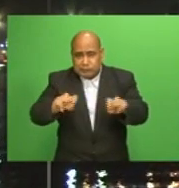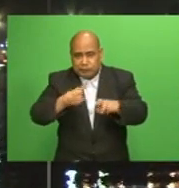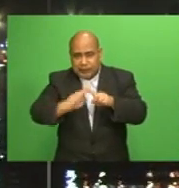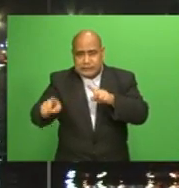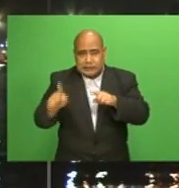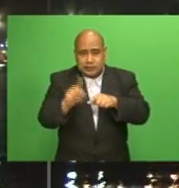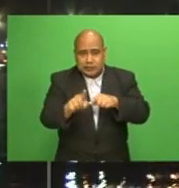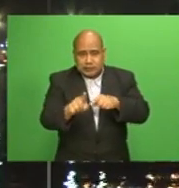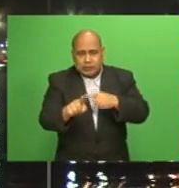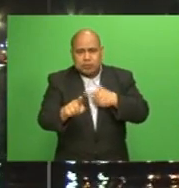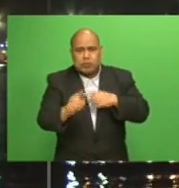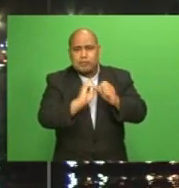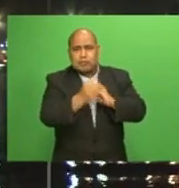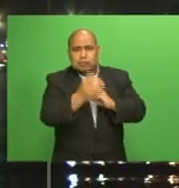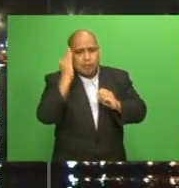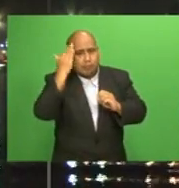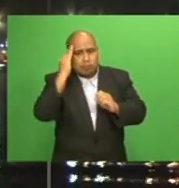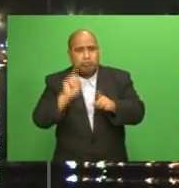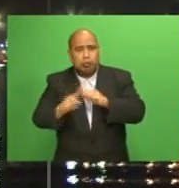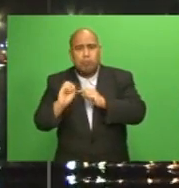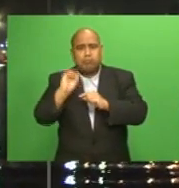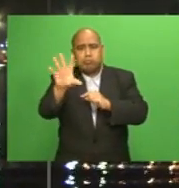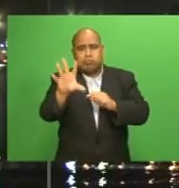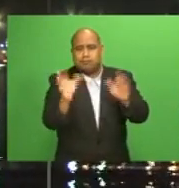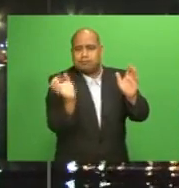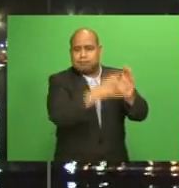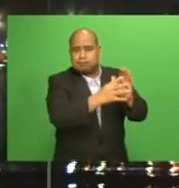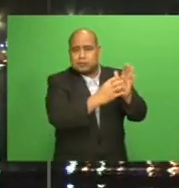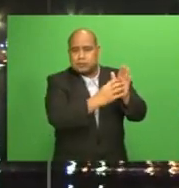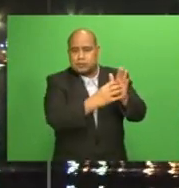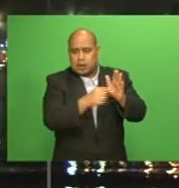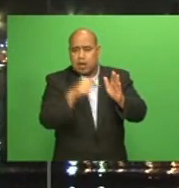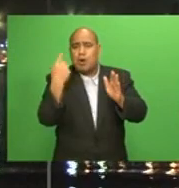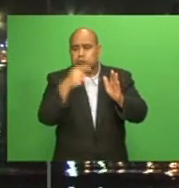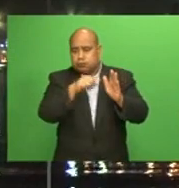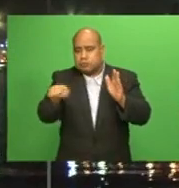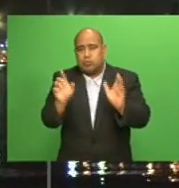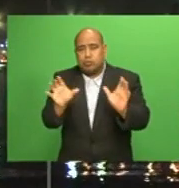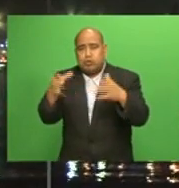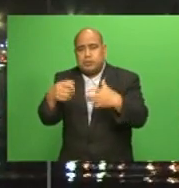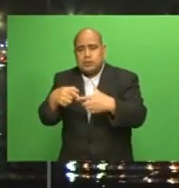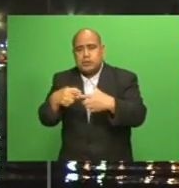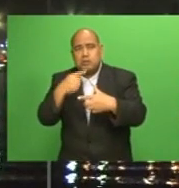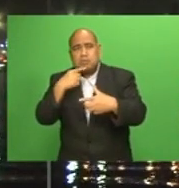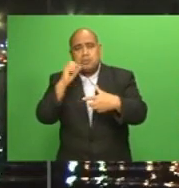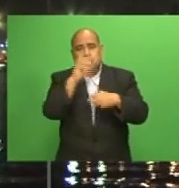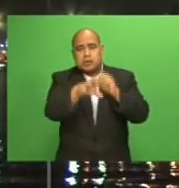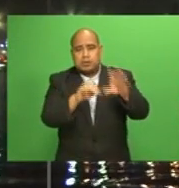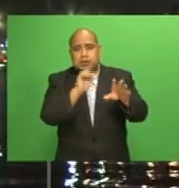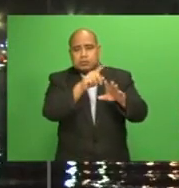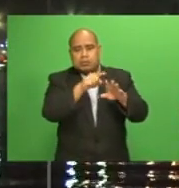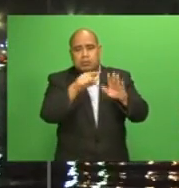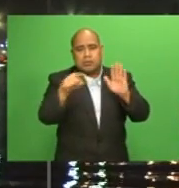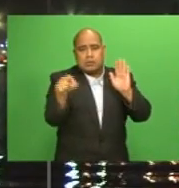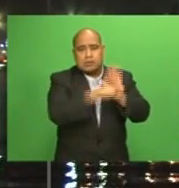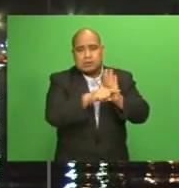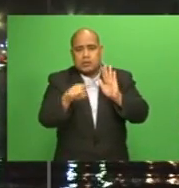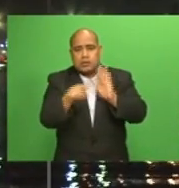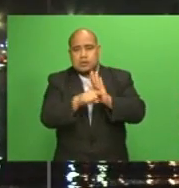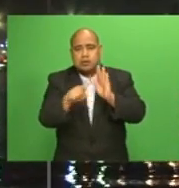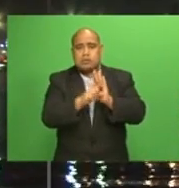his allegation that he and his group have been fueling racial tension and posting anti-government fake news on several